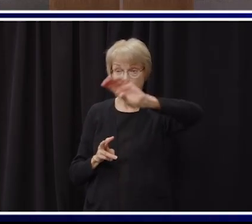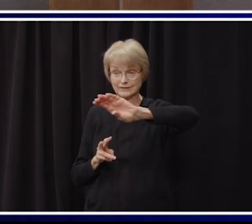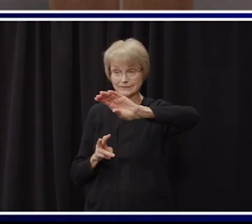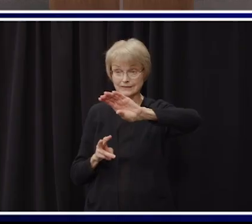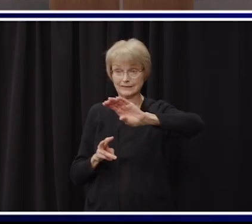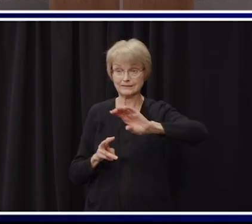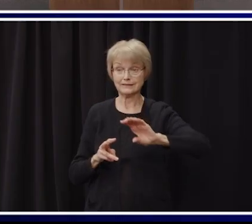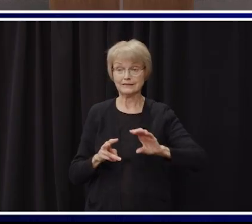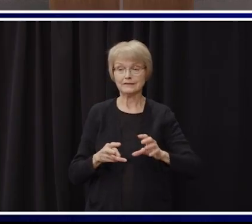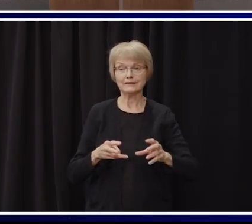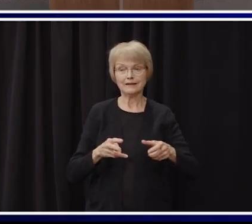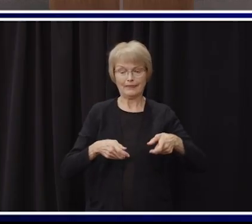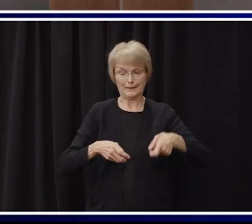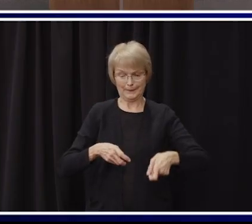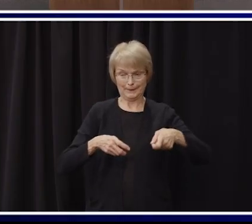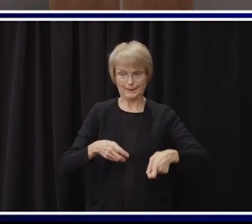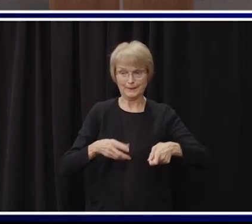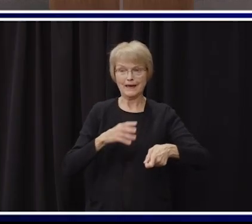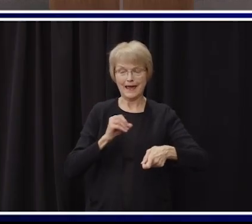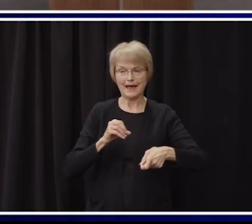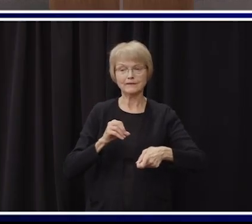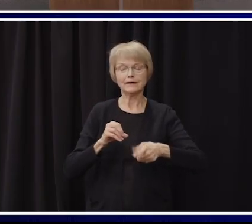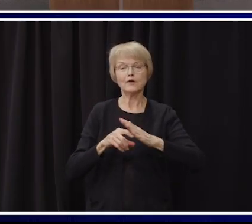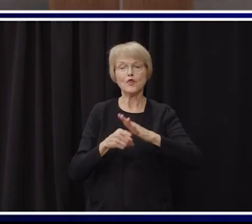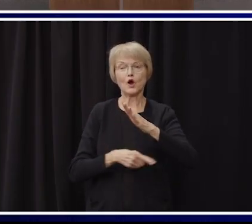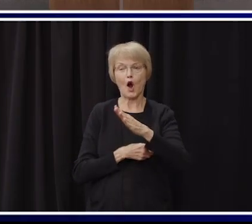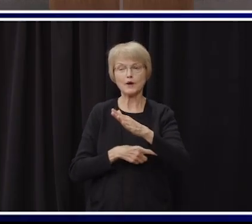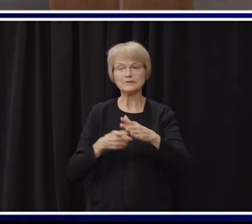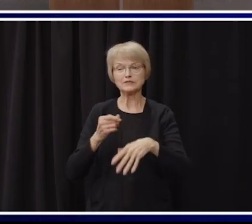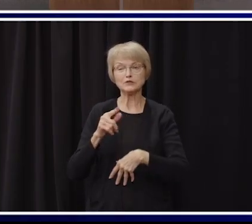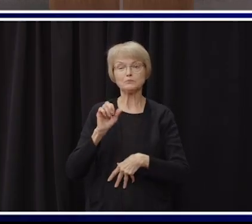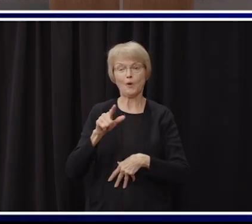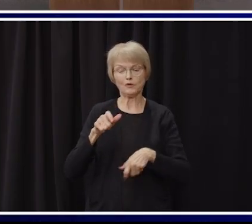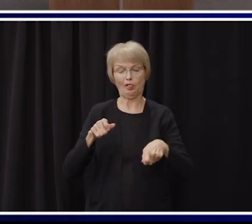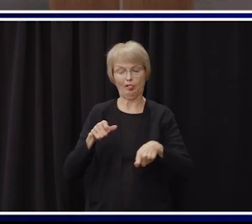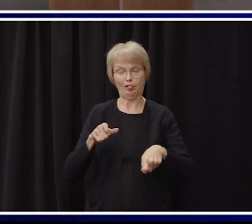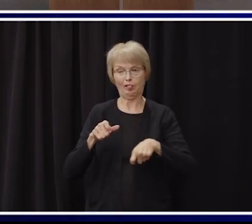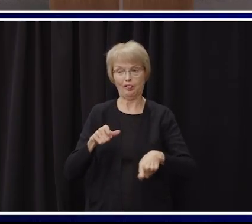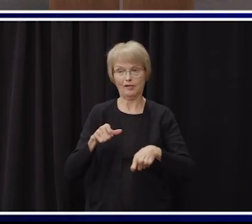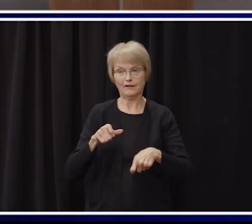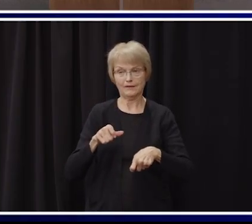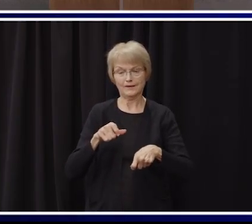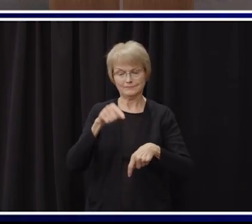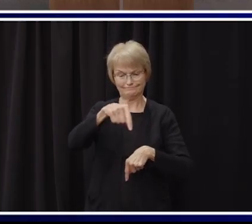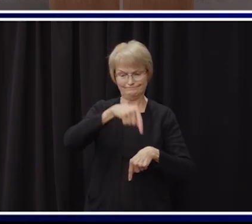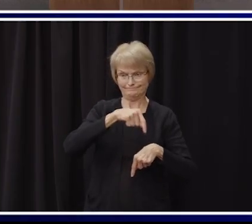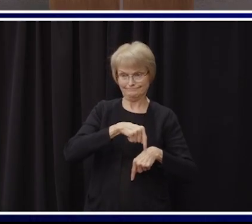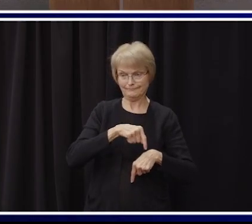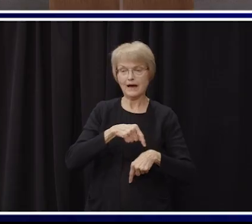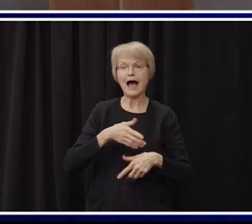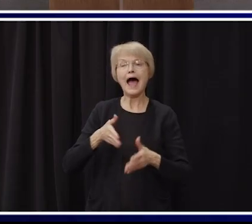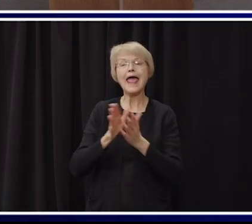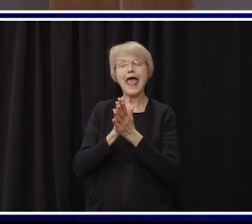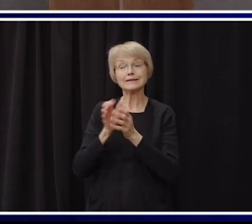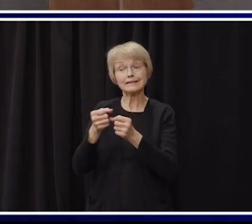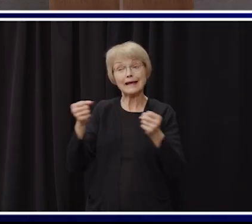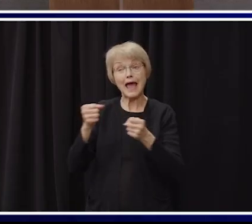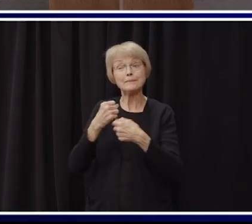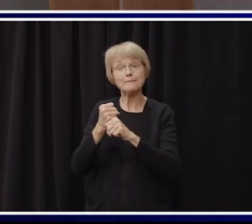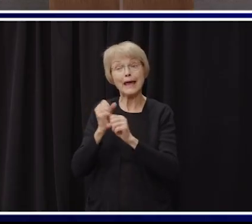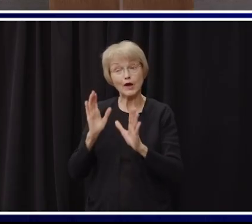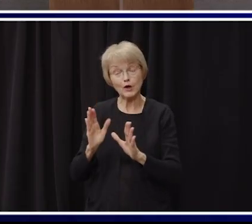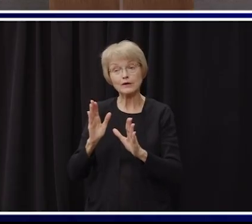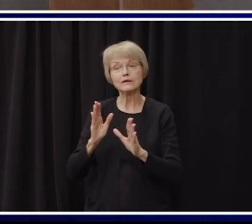water mixing valve, and the garbage disposal control all in line. I asked the cabinet maker not only to give me